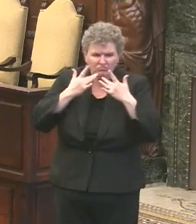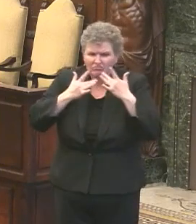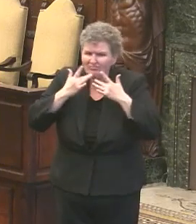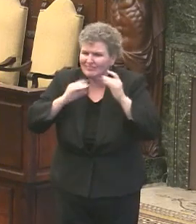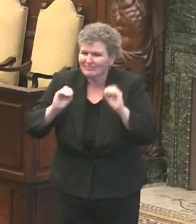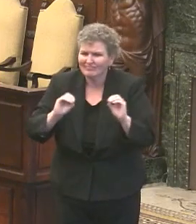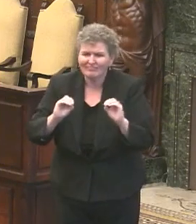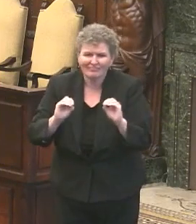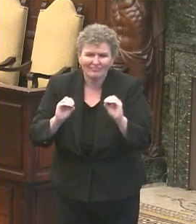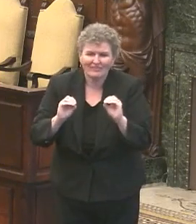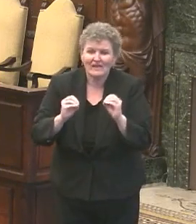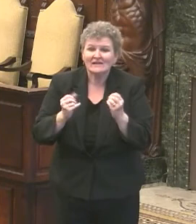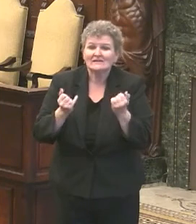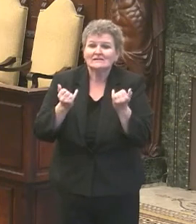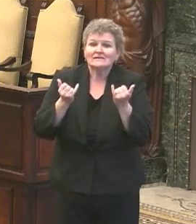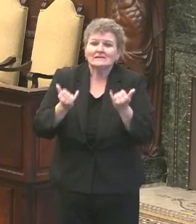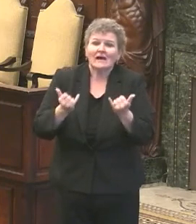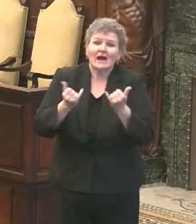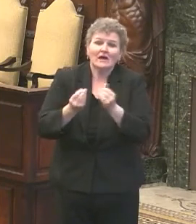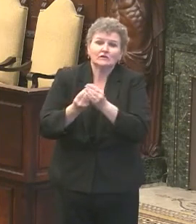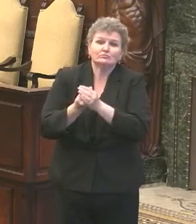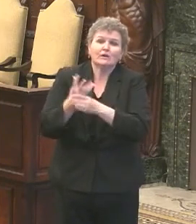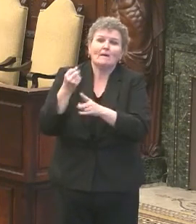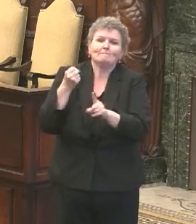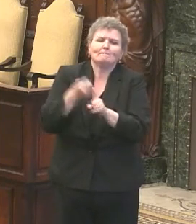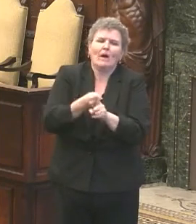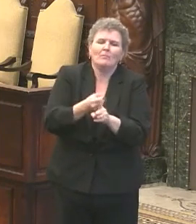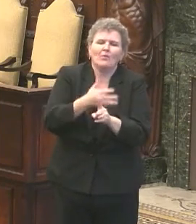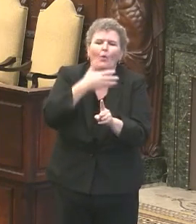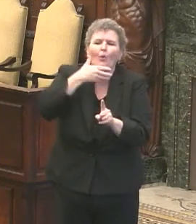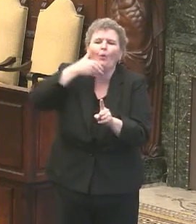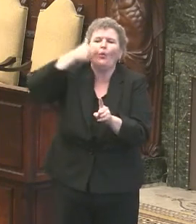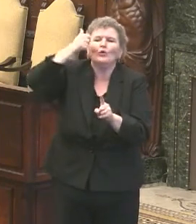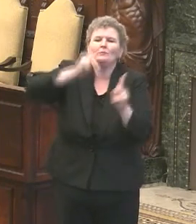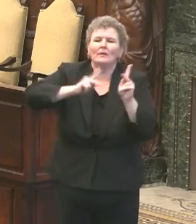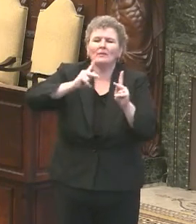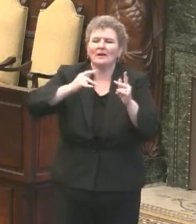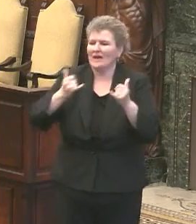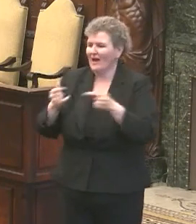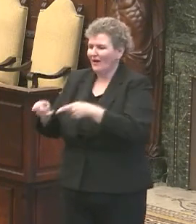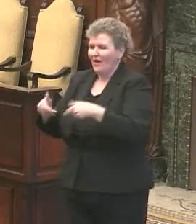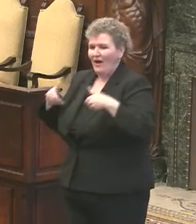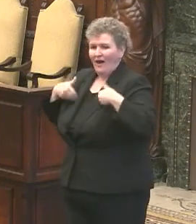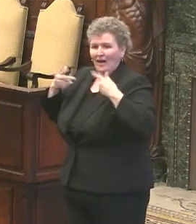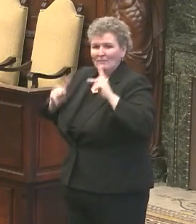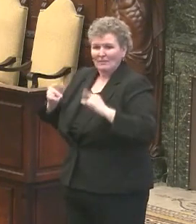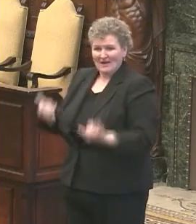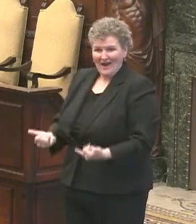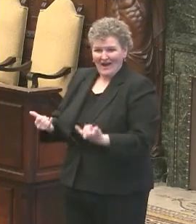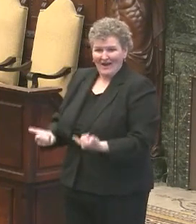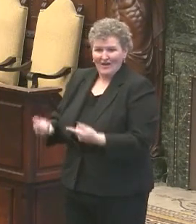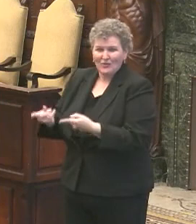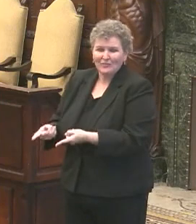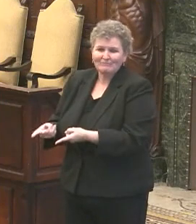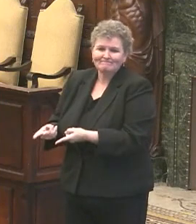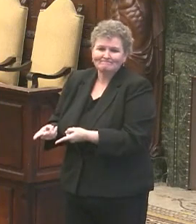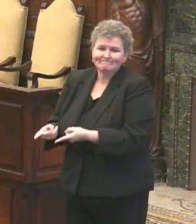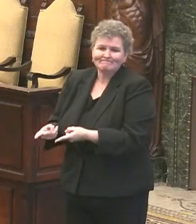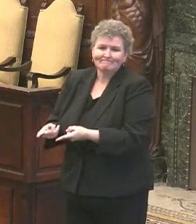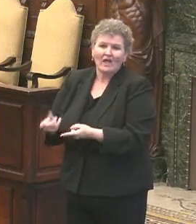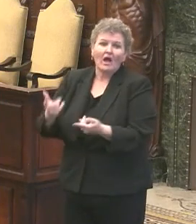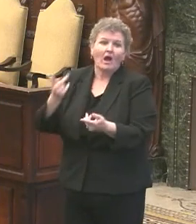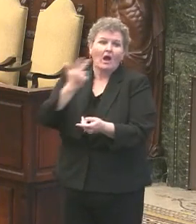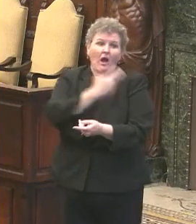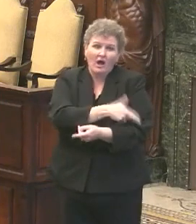who were infected in the spring wave. Third, even among people who go to the hospital with a severe infection, their